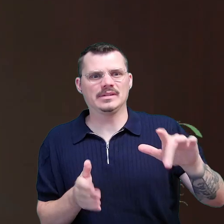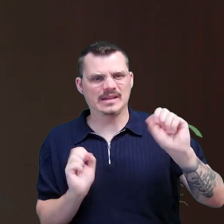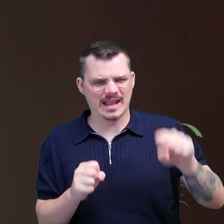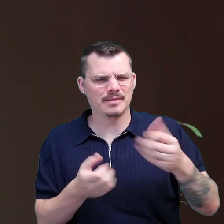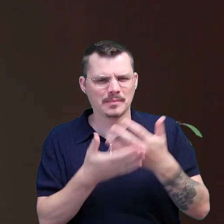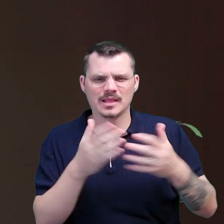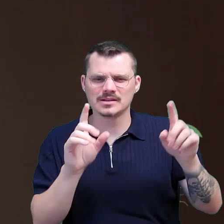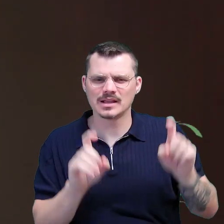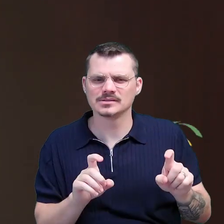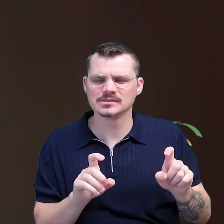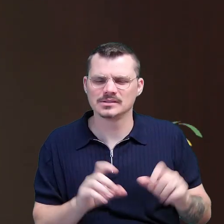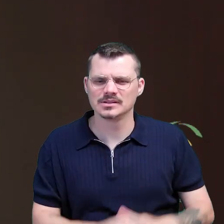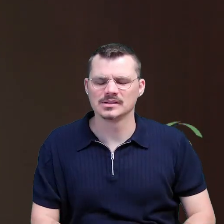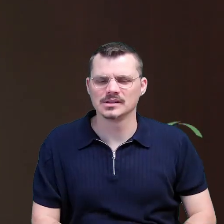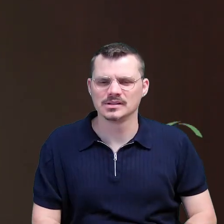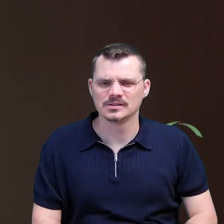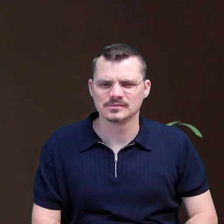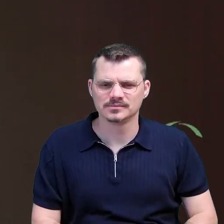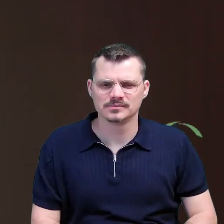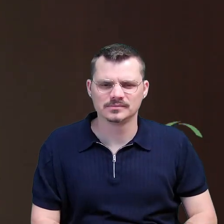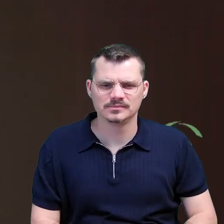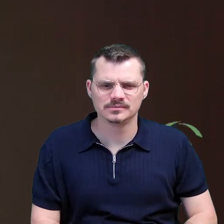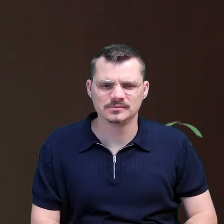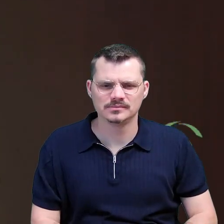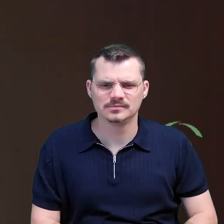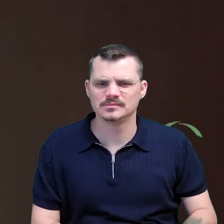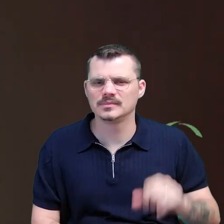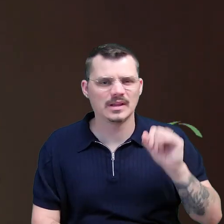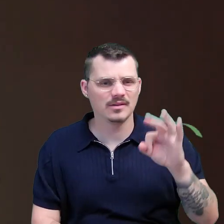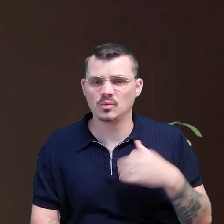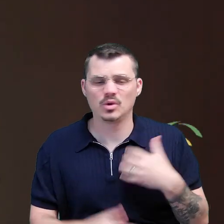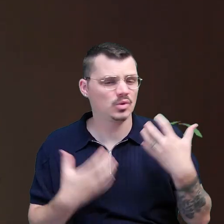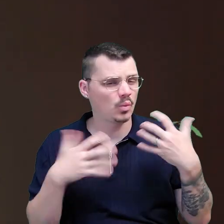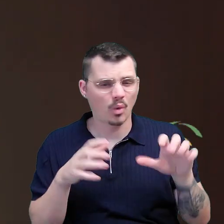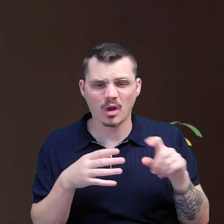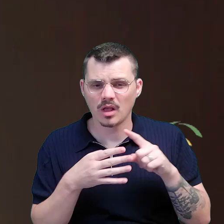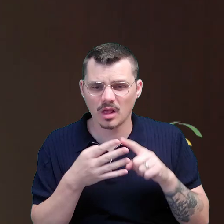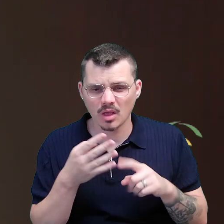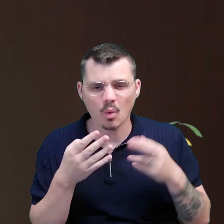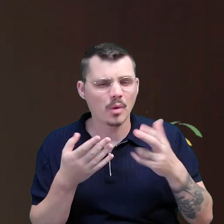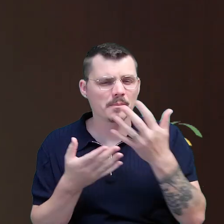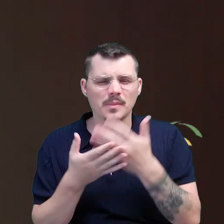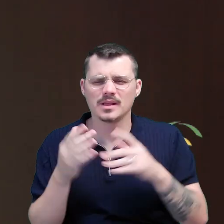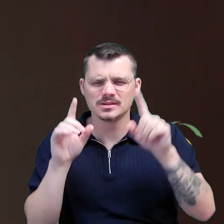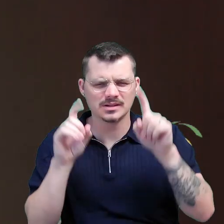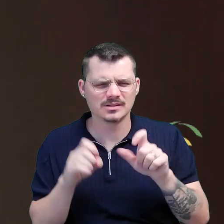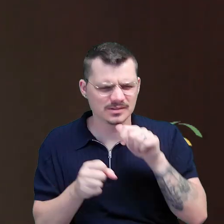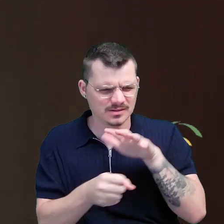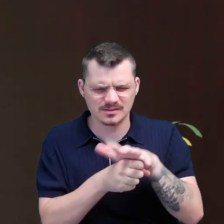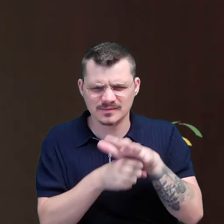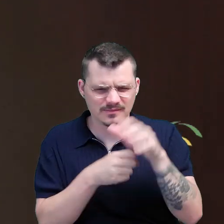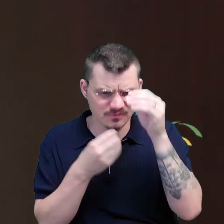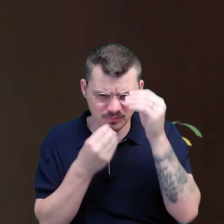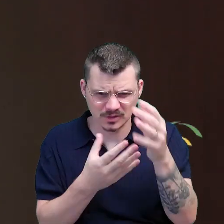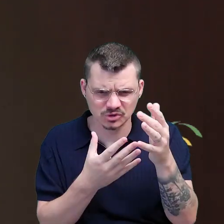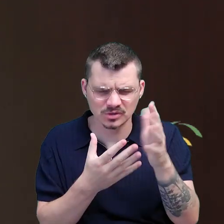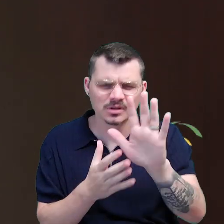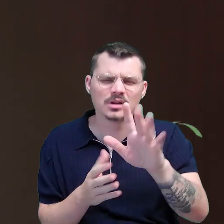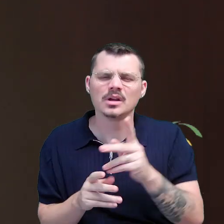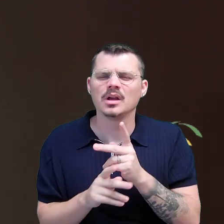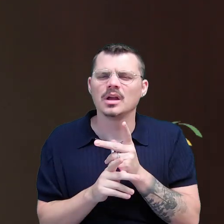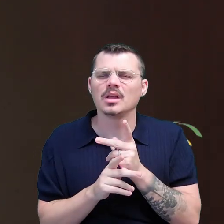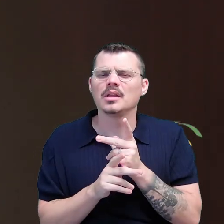sensitivity to. And if we don't want to do all that, or if the blood tests don't tell us enough, let's